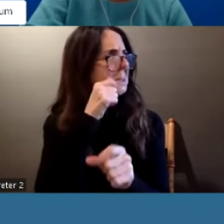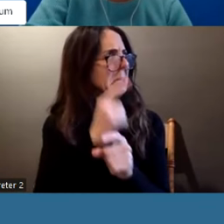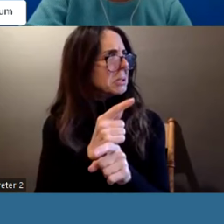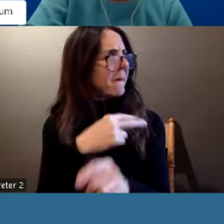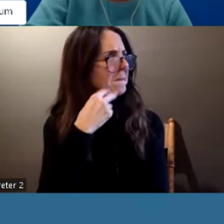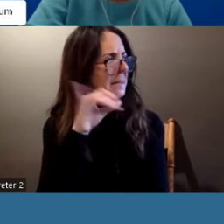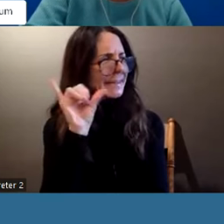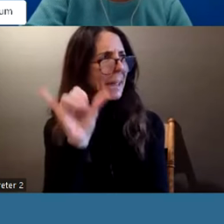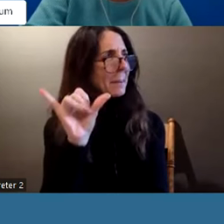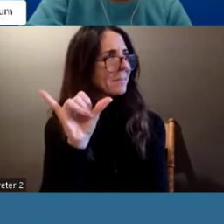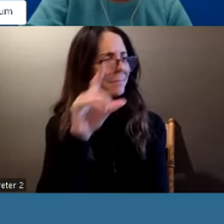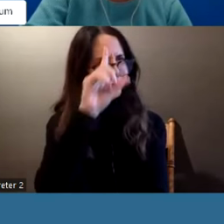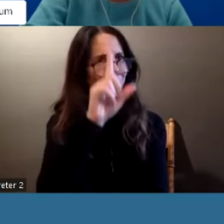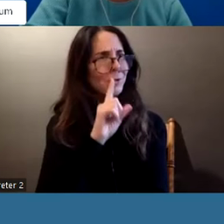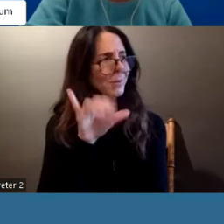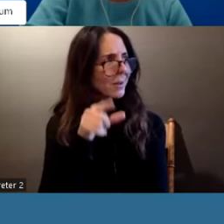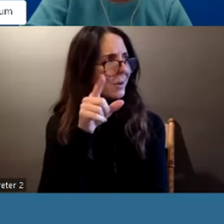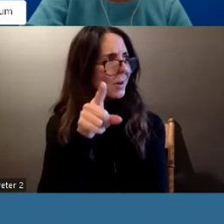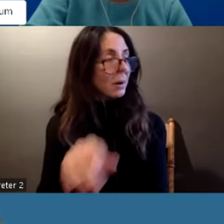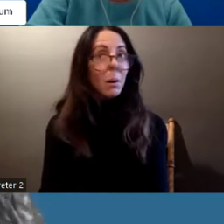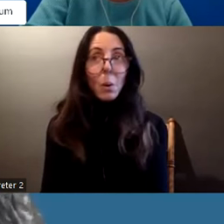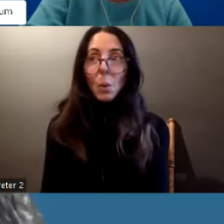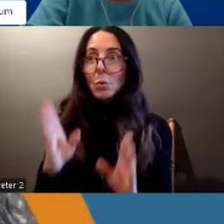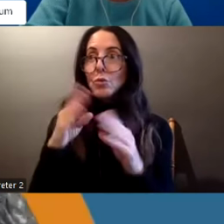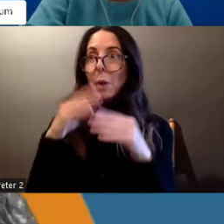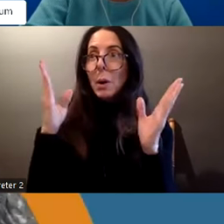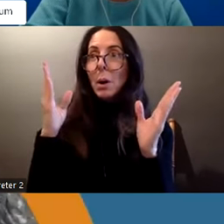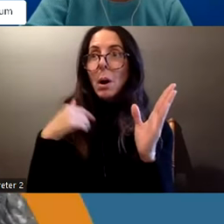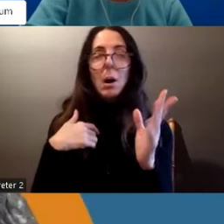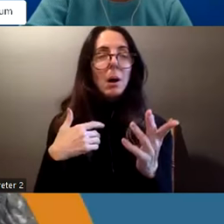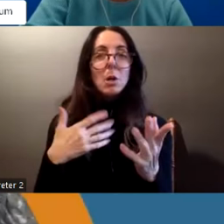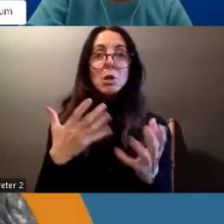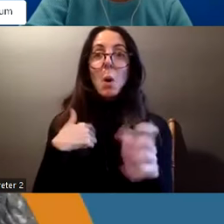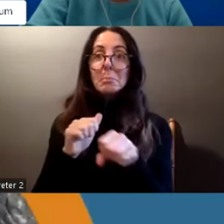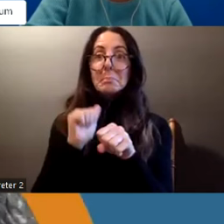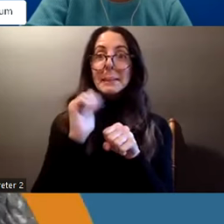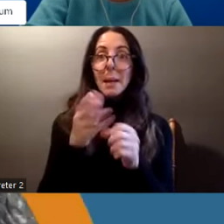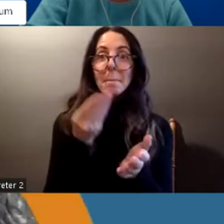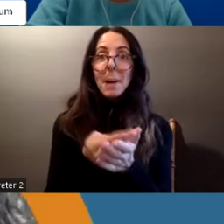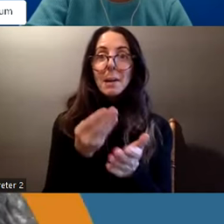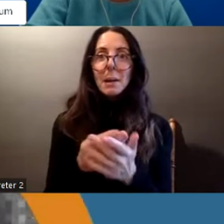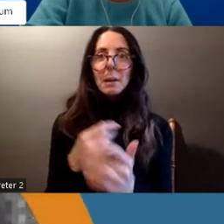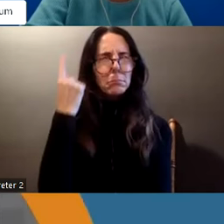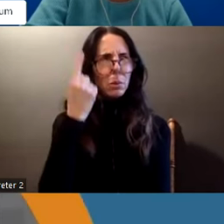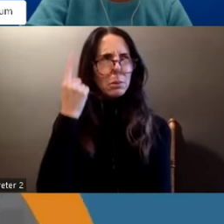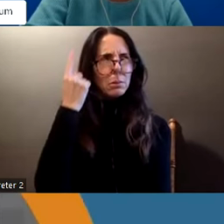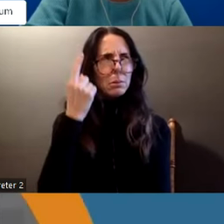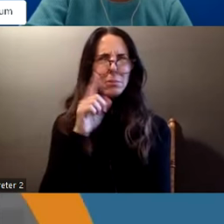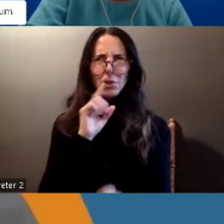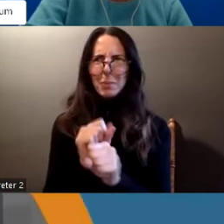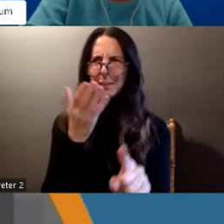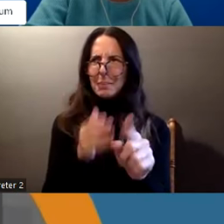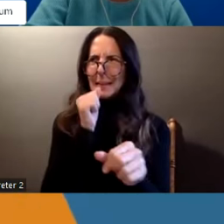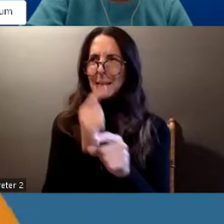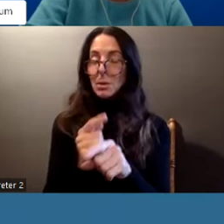trouble and needs you to send money fast. But is it really her? Artificial intelligence, or AI, can imitate